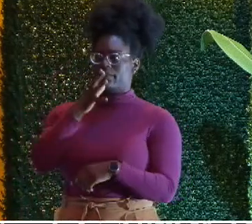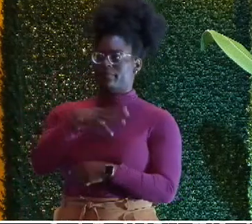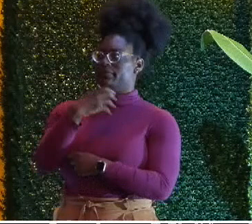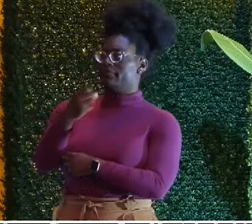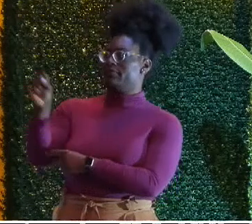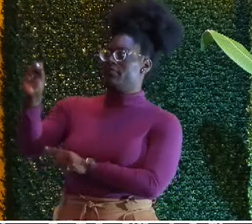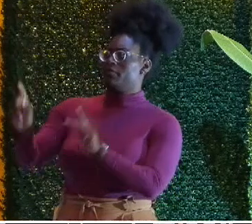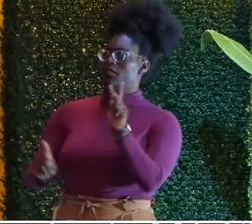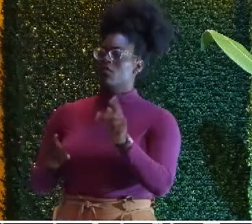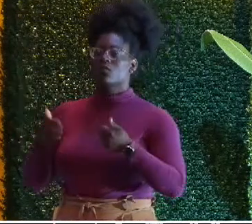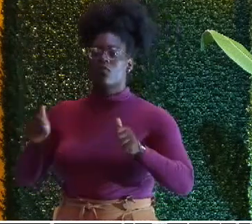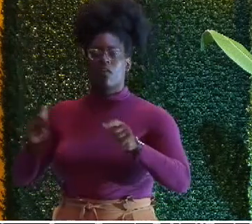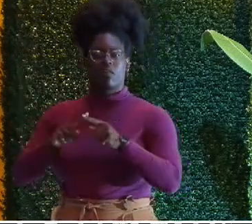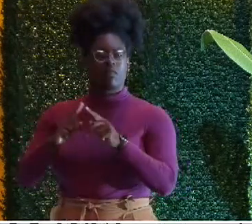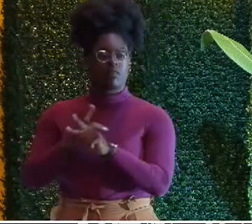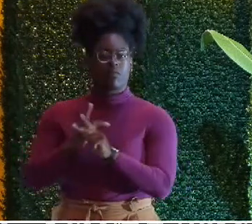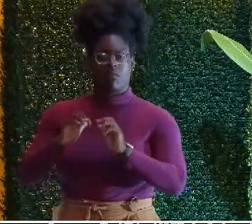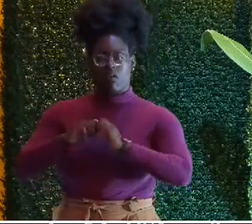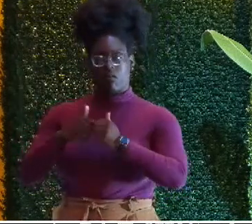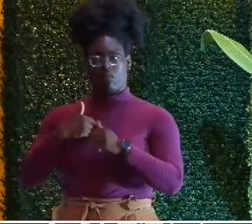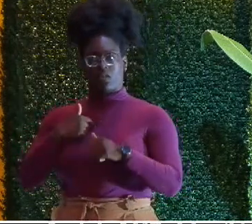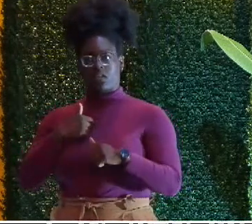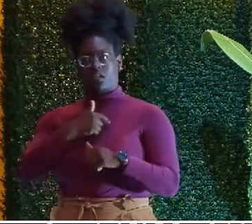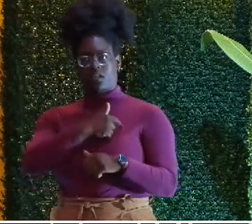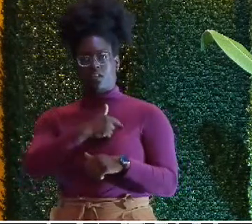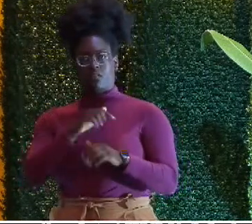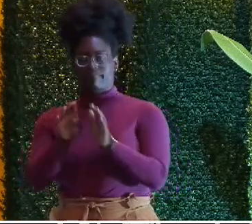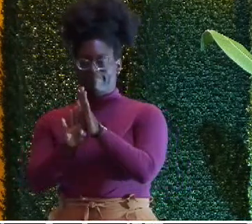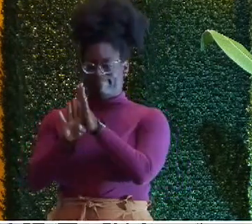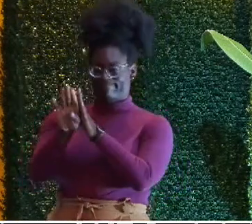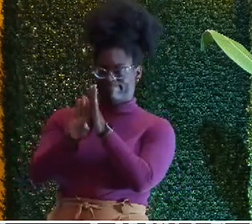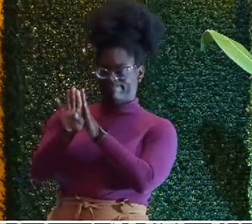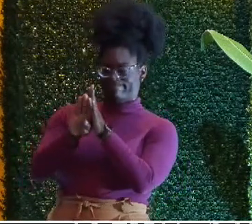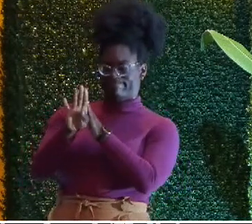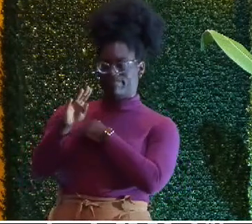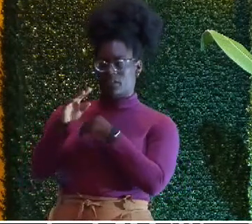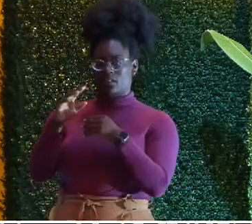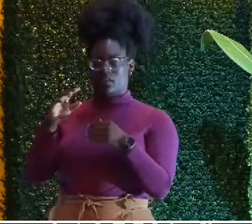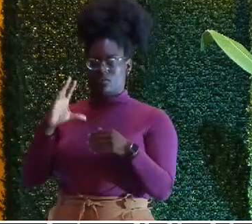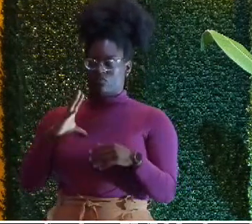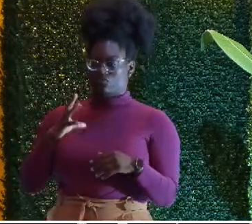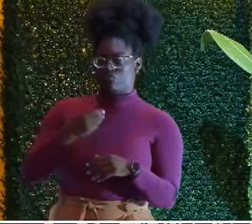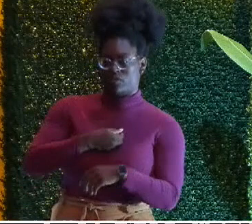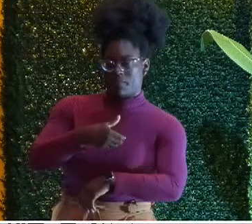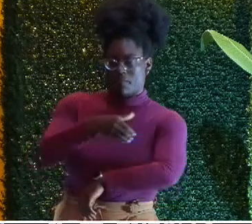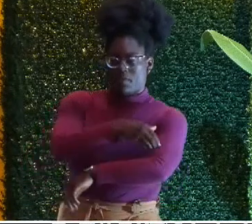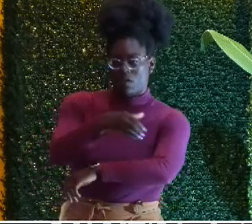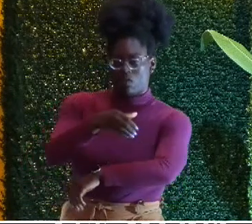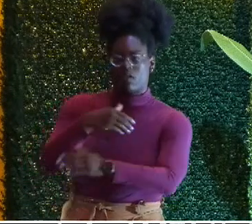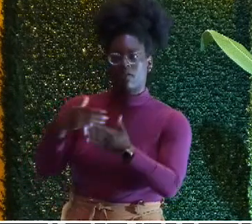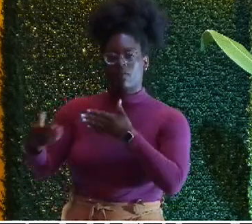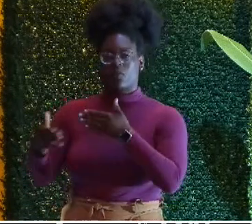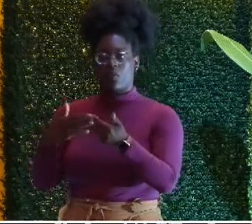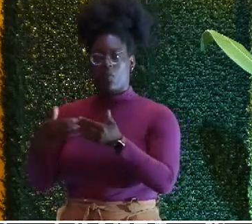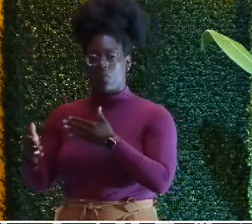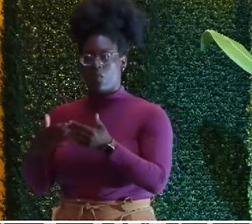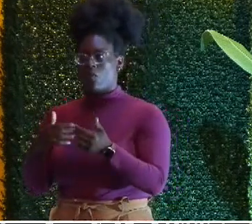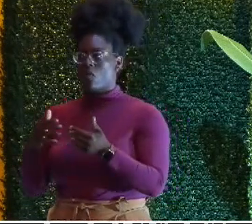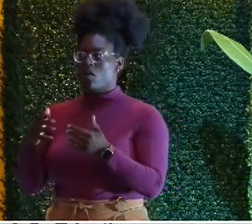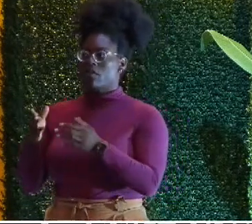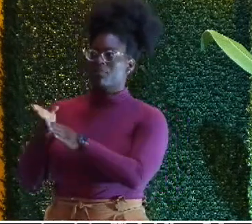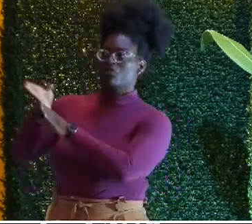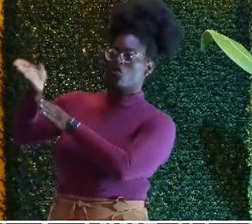advance and build black trans power amongst a gender-full black community. So can you talk about that work, some